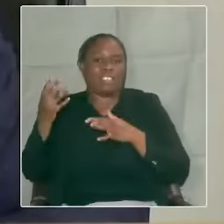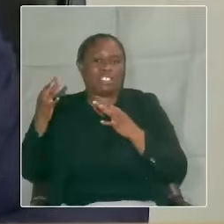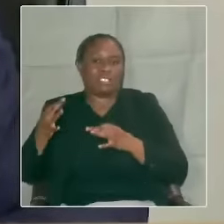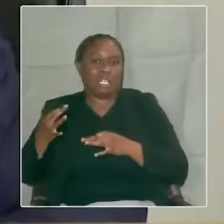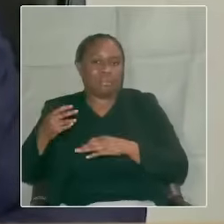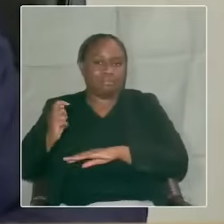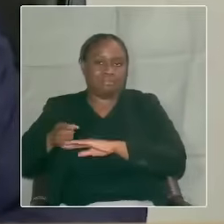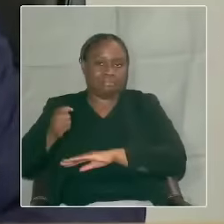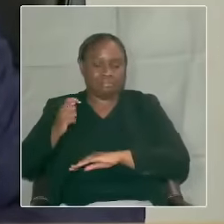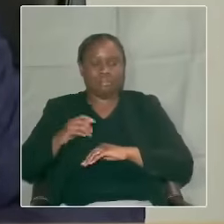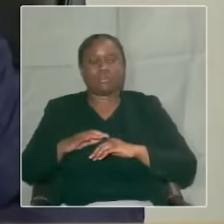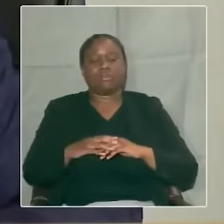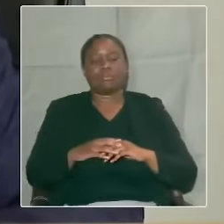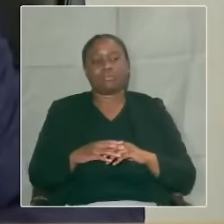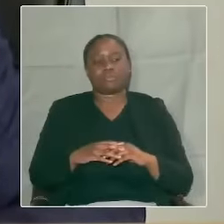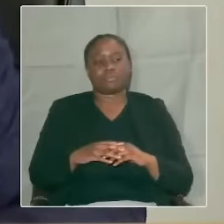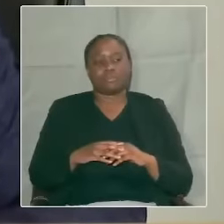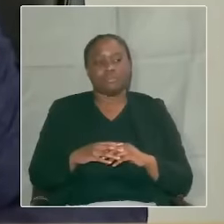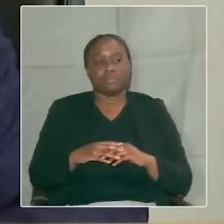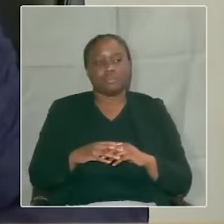be.